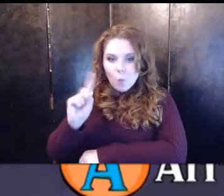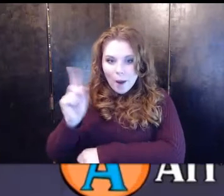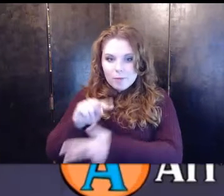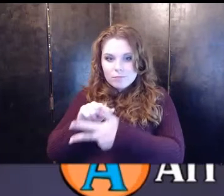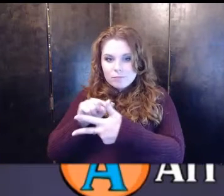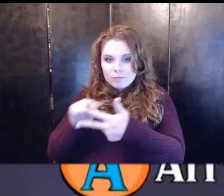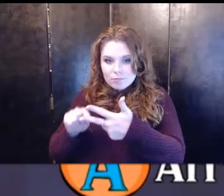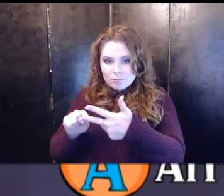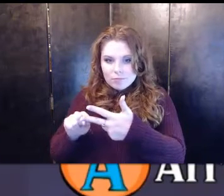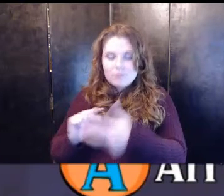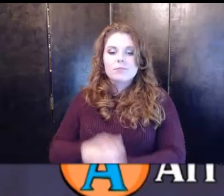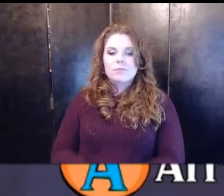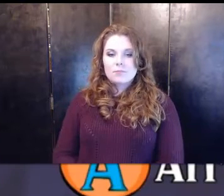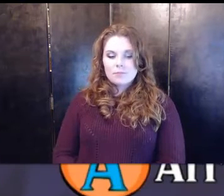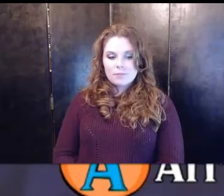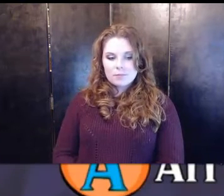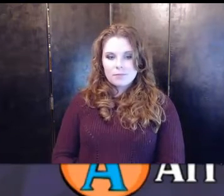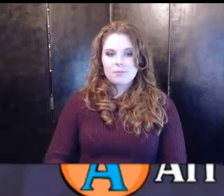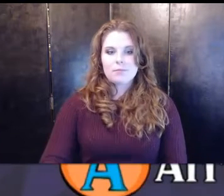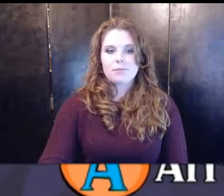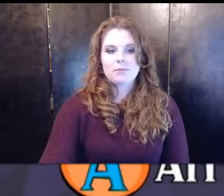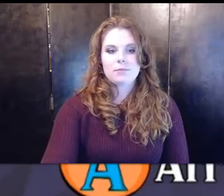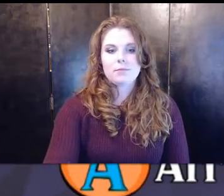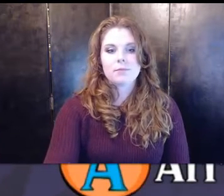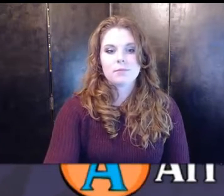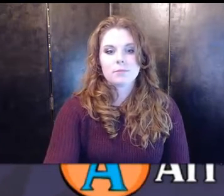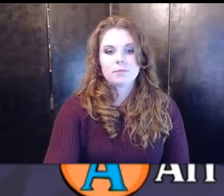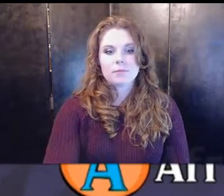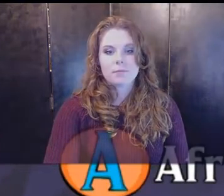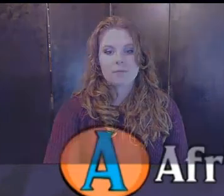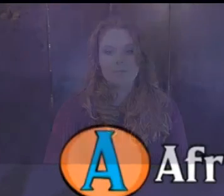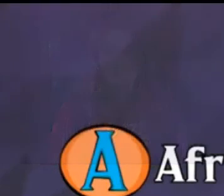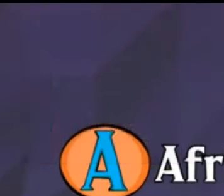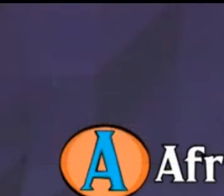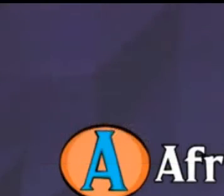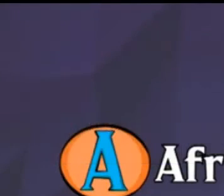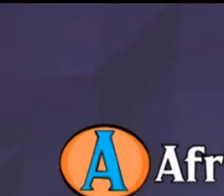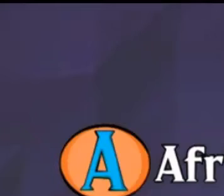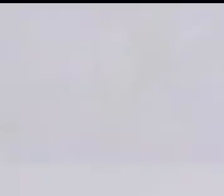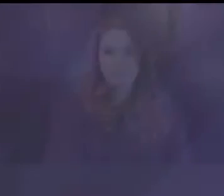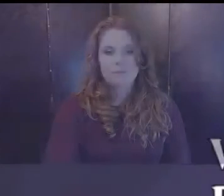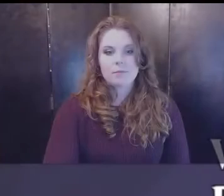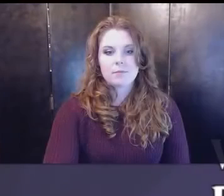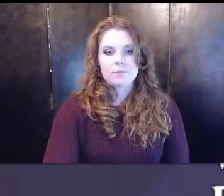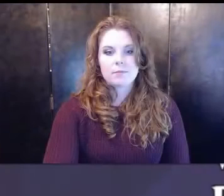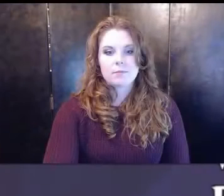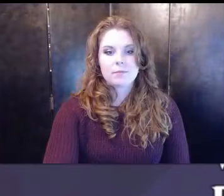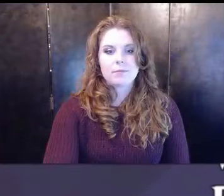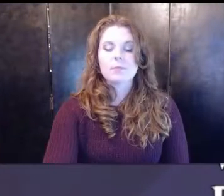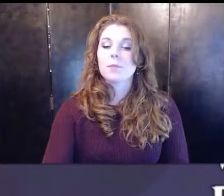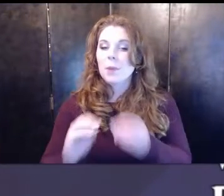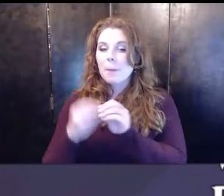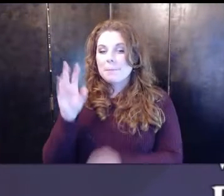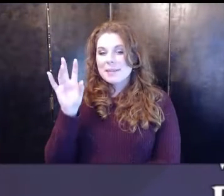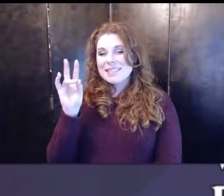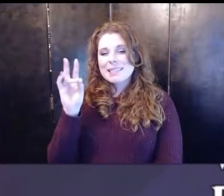Africa, B. South America, or C. Europe. Question 6 is about